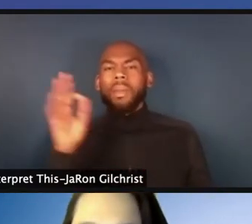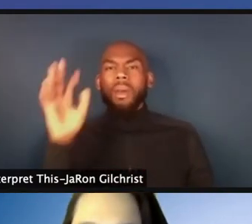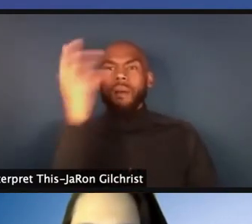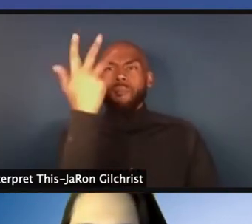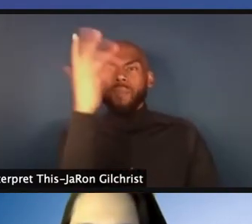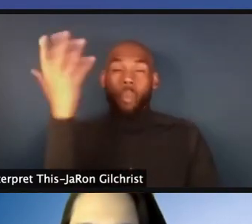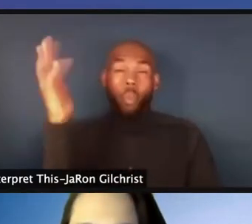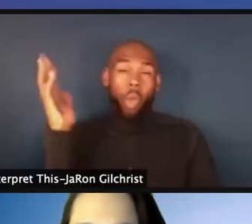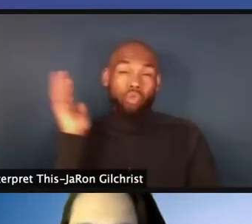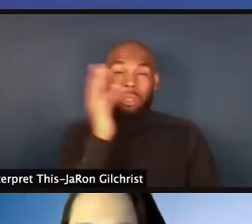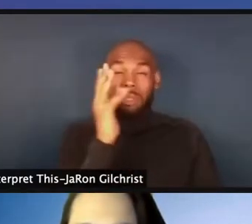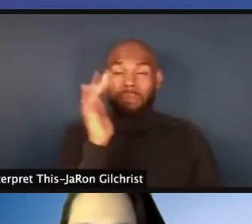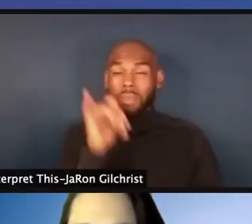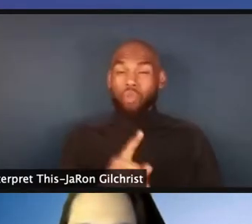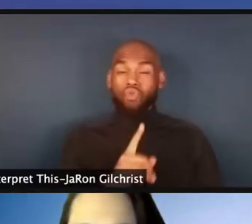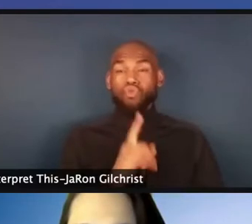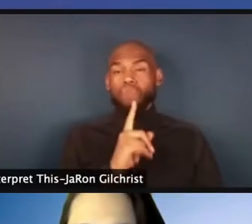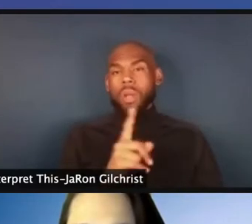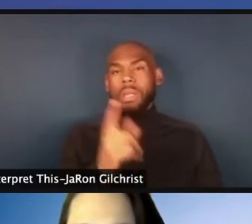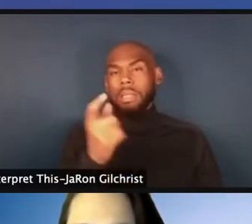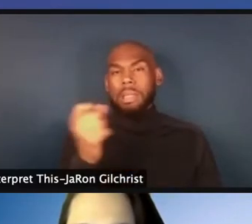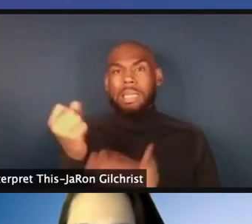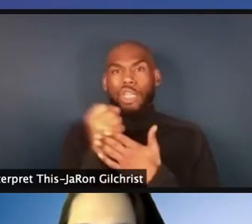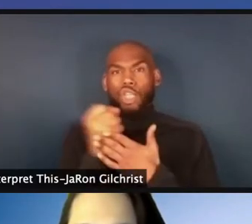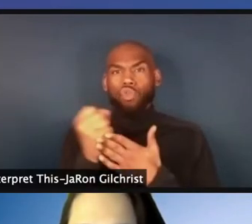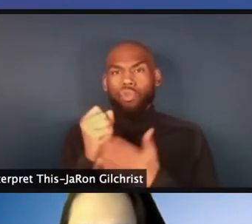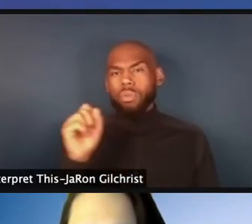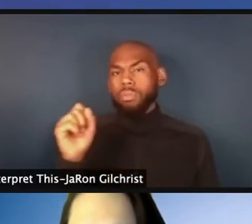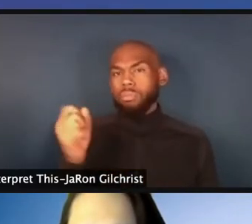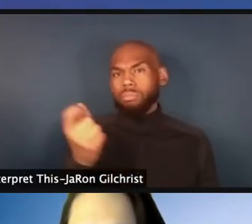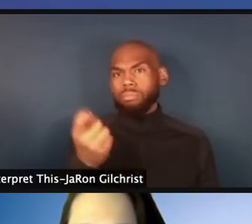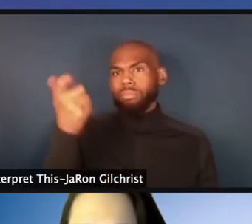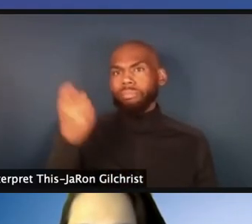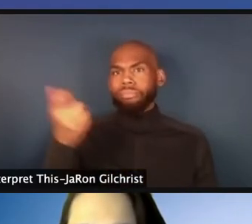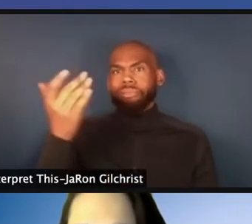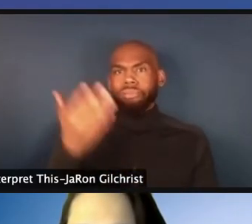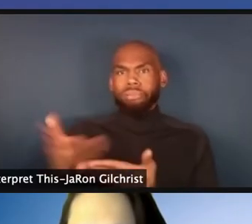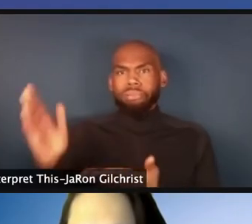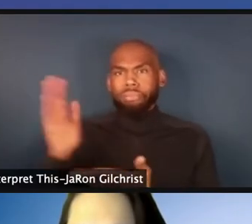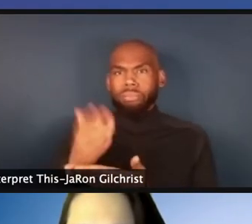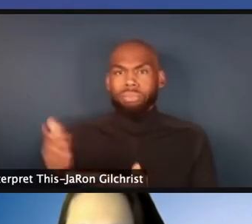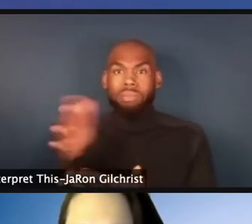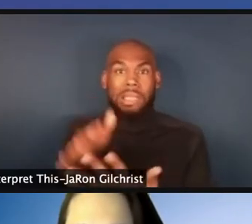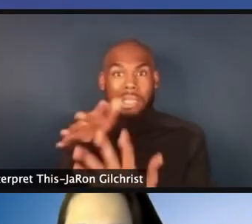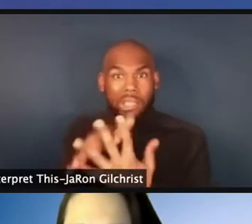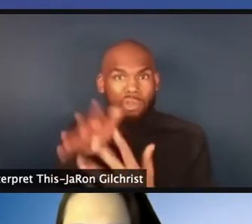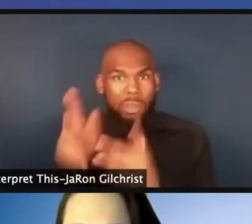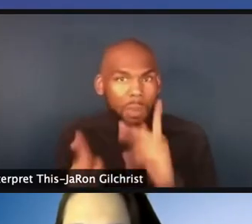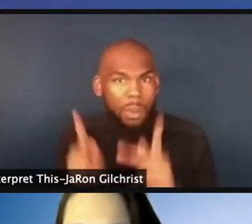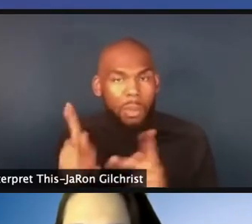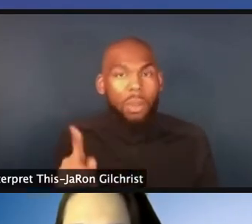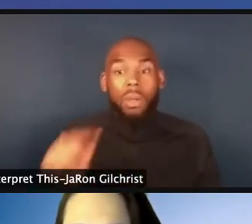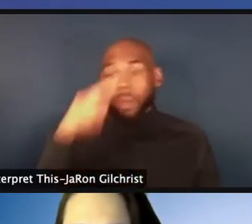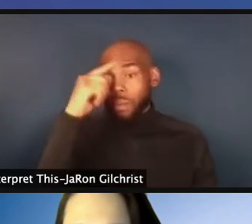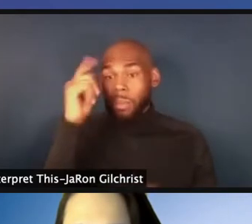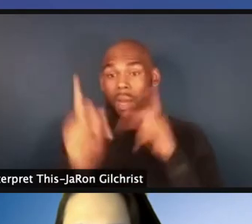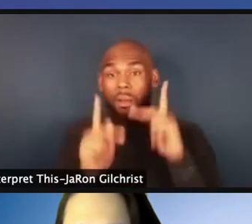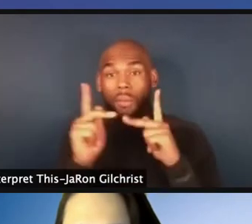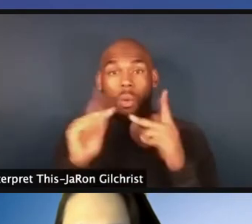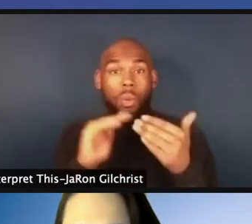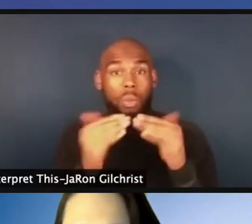you really, when you're thinking about particularly Indigenous people and also Black folks and communities of